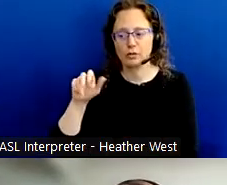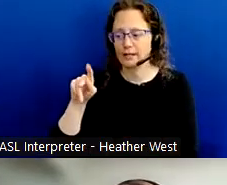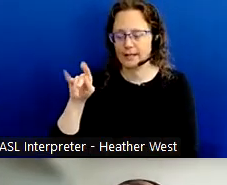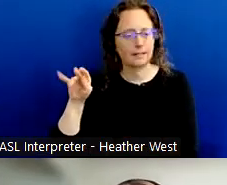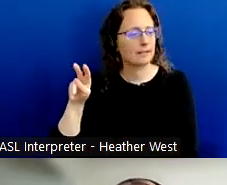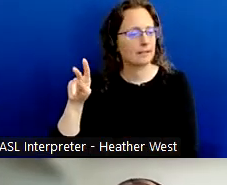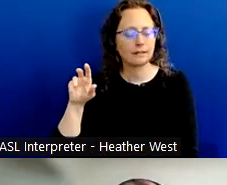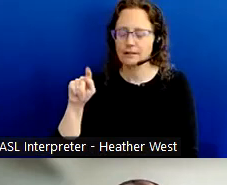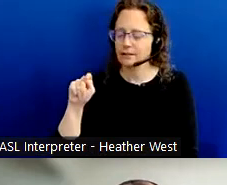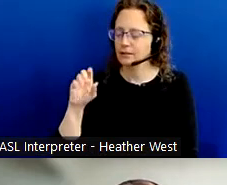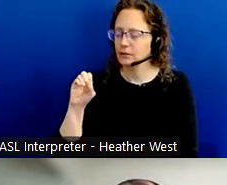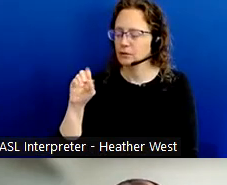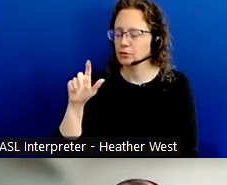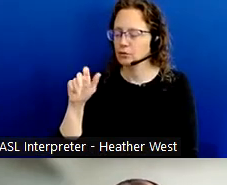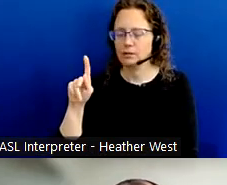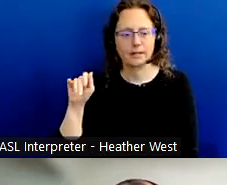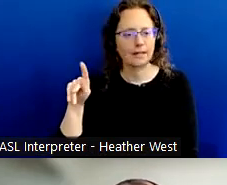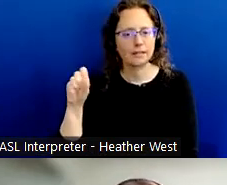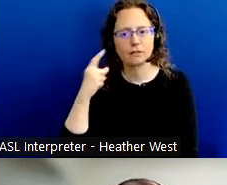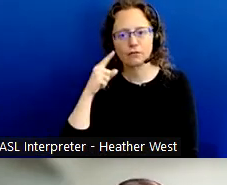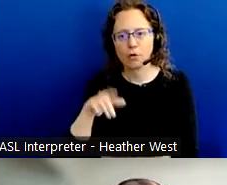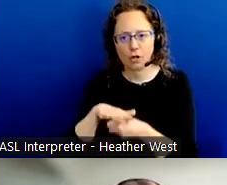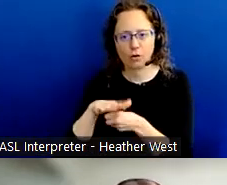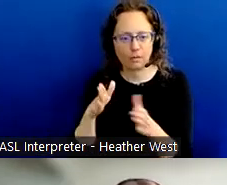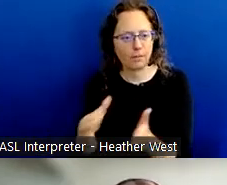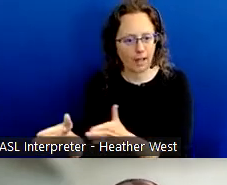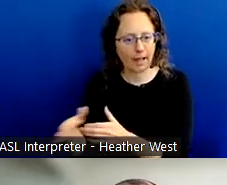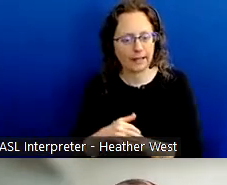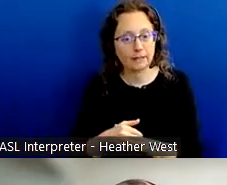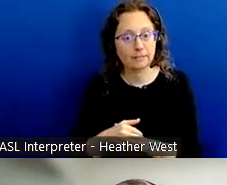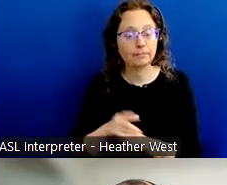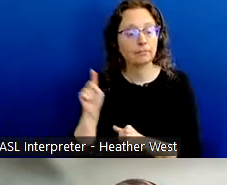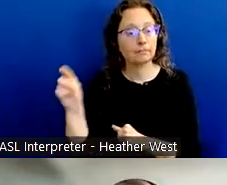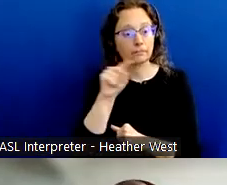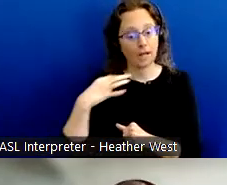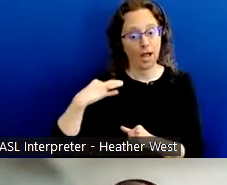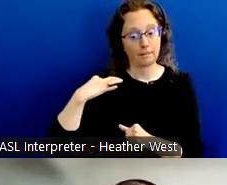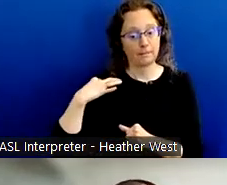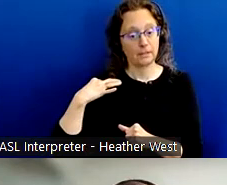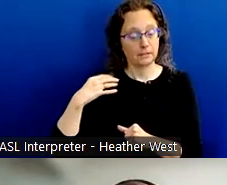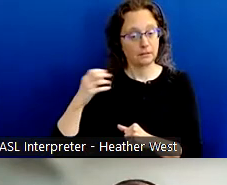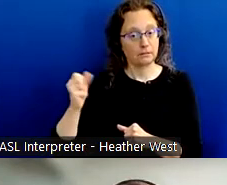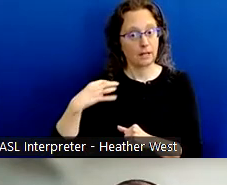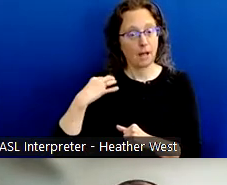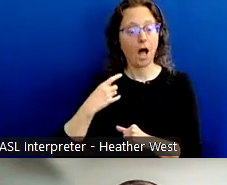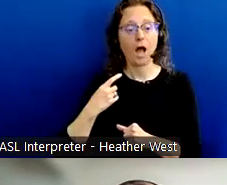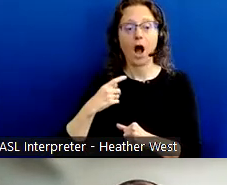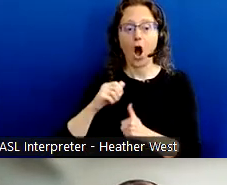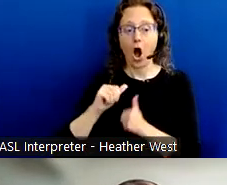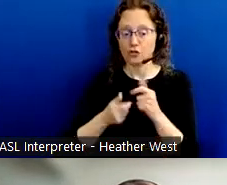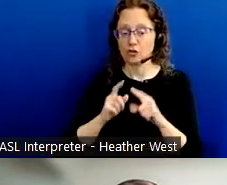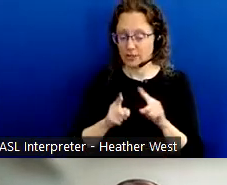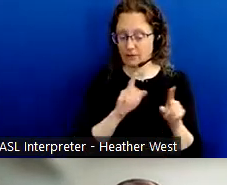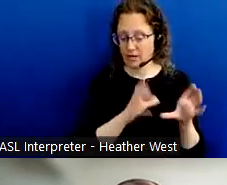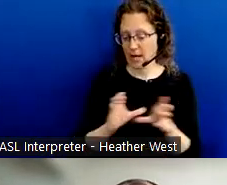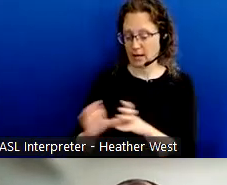I also want to mention that applicants can apply for multiple project categories. You can